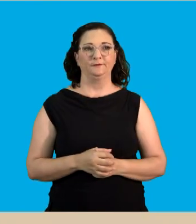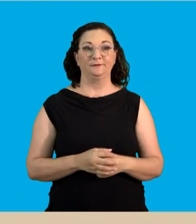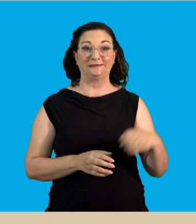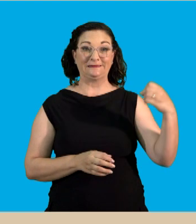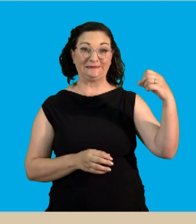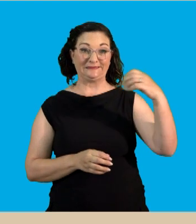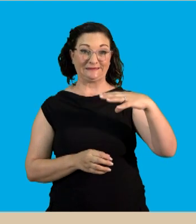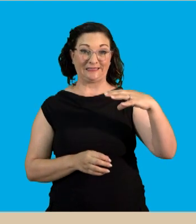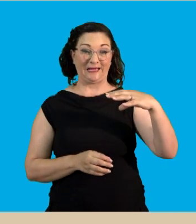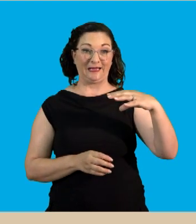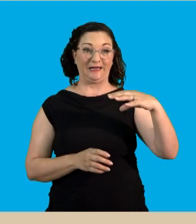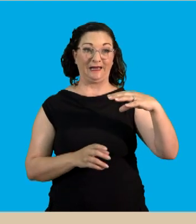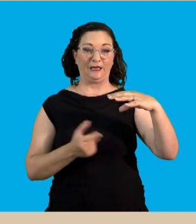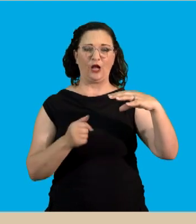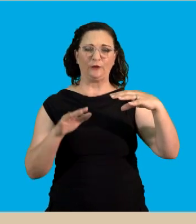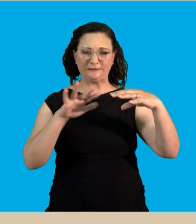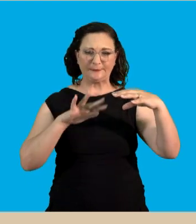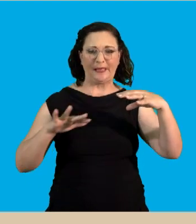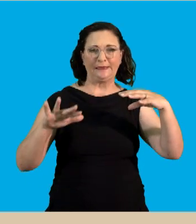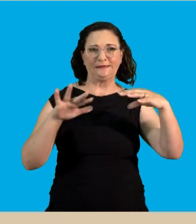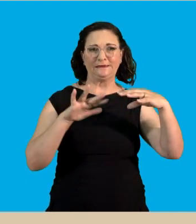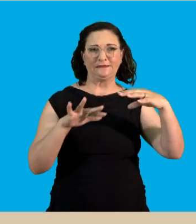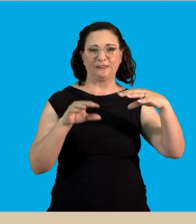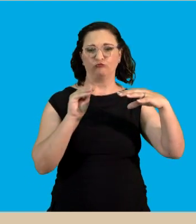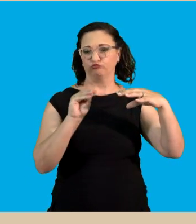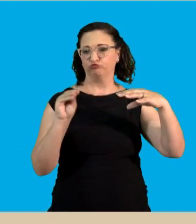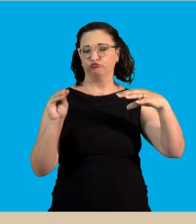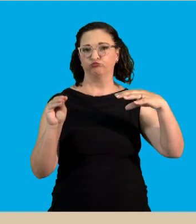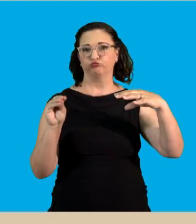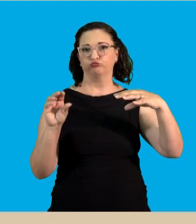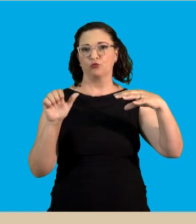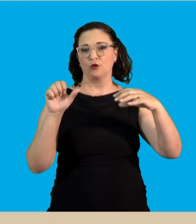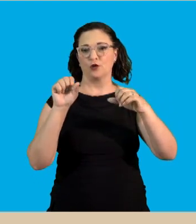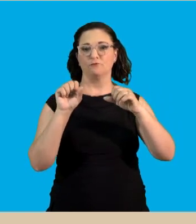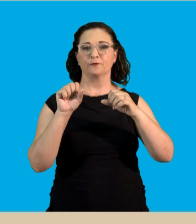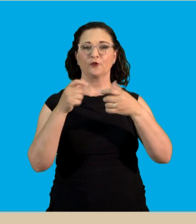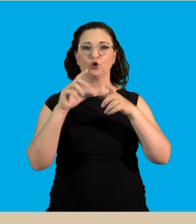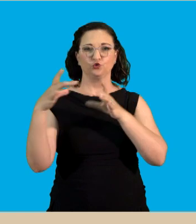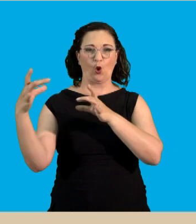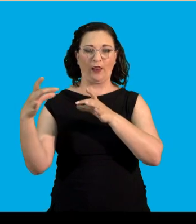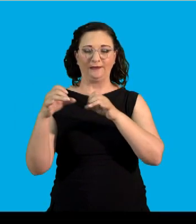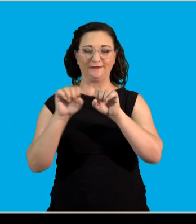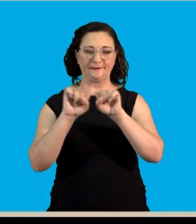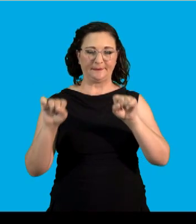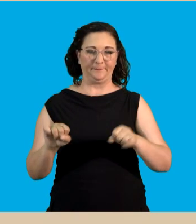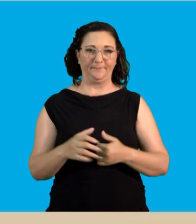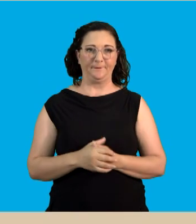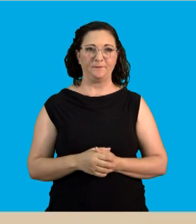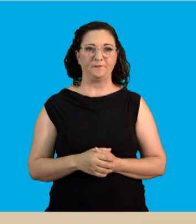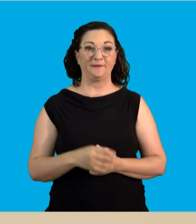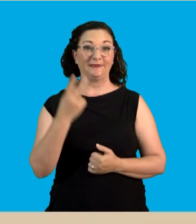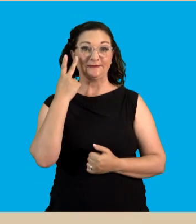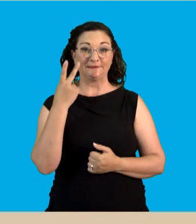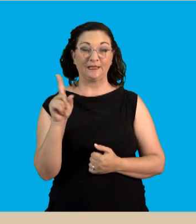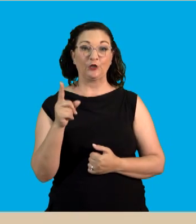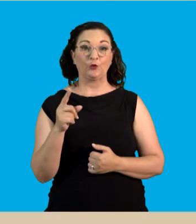and other objects in region of space around it are known as the solar system. All right? And if you